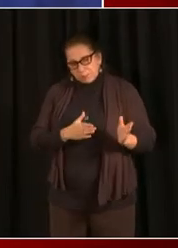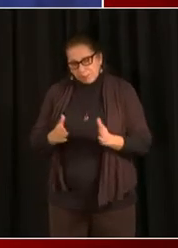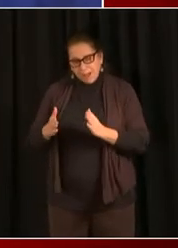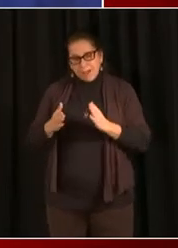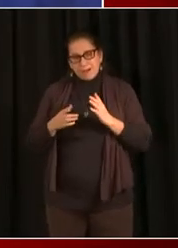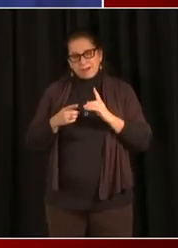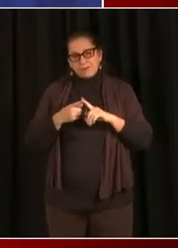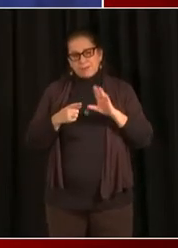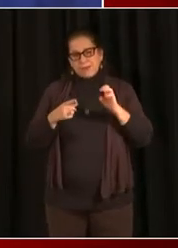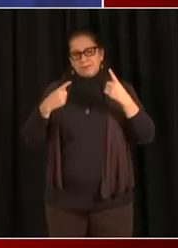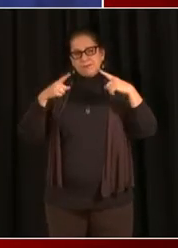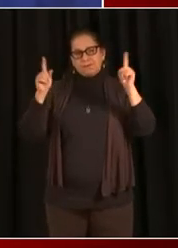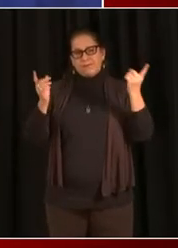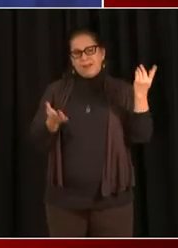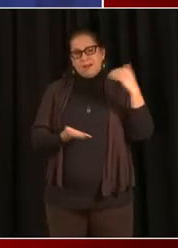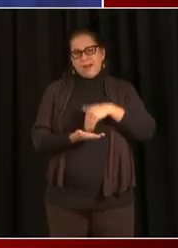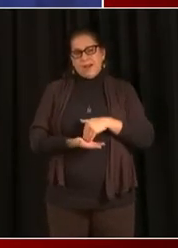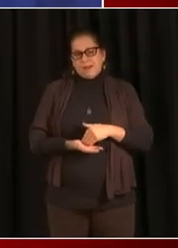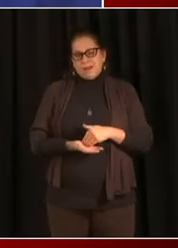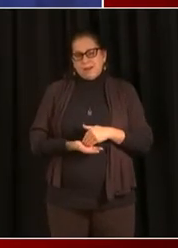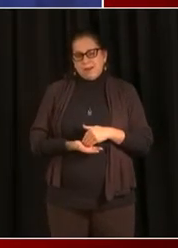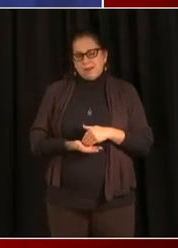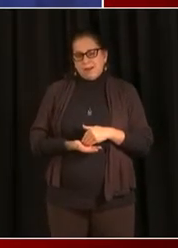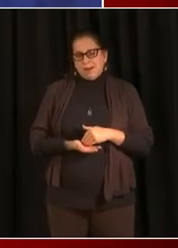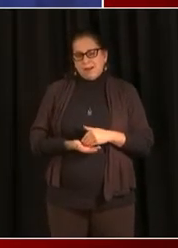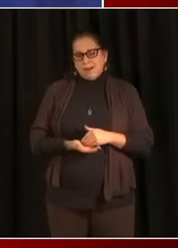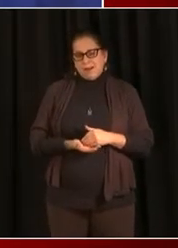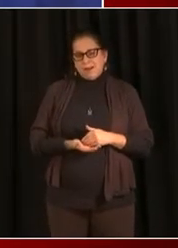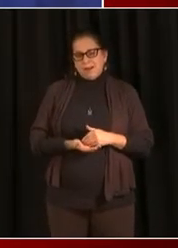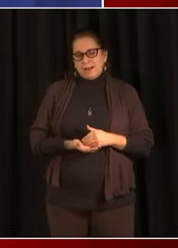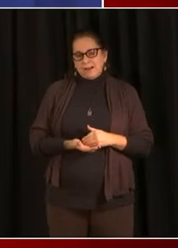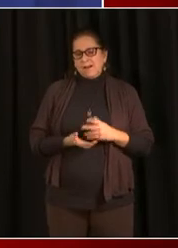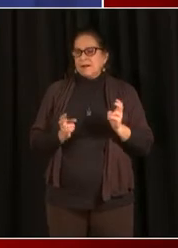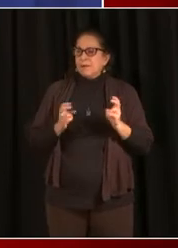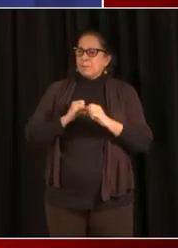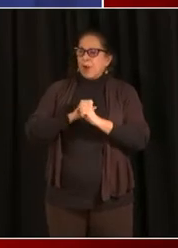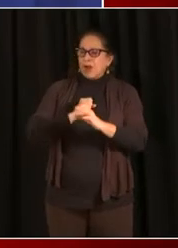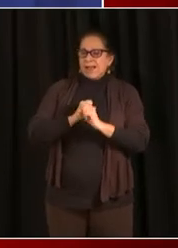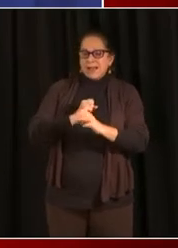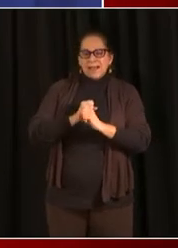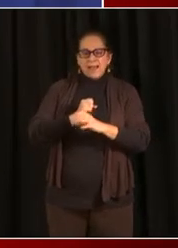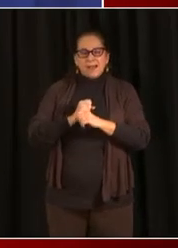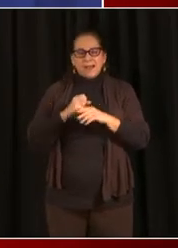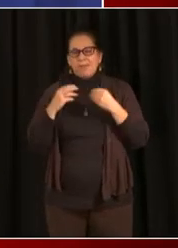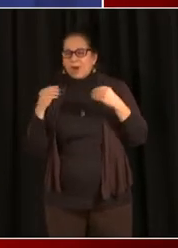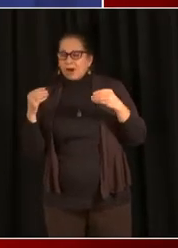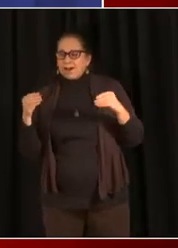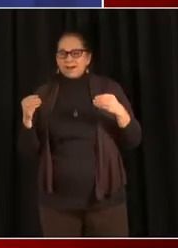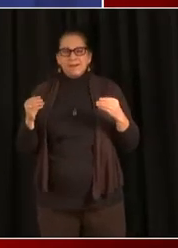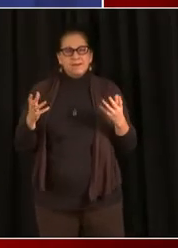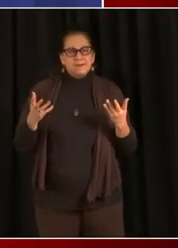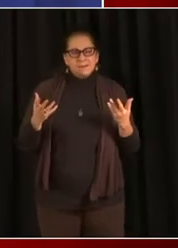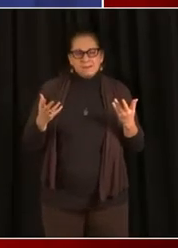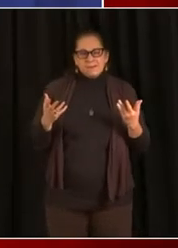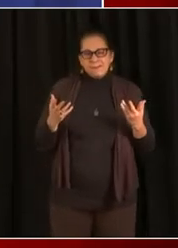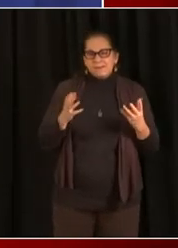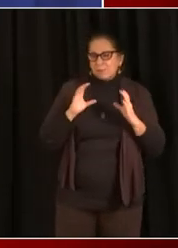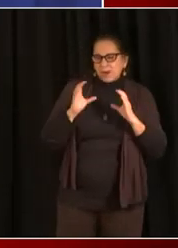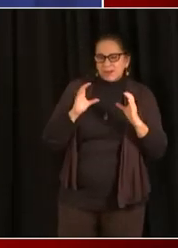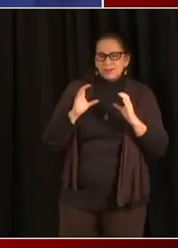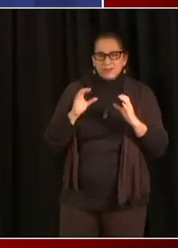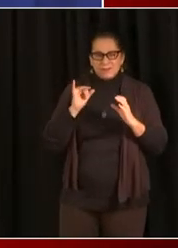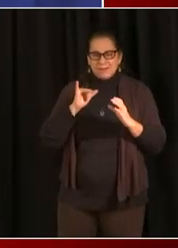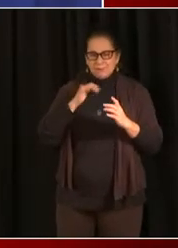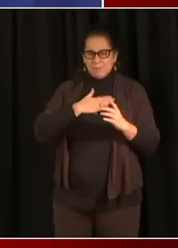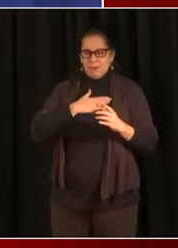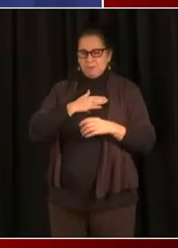do there. And I think, again, also it's about marketing and outdoor activations and really bringing that community back. And